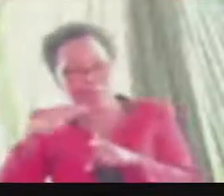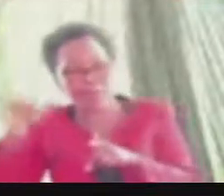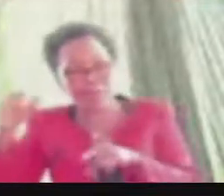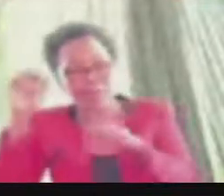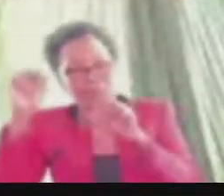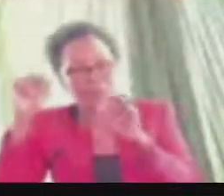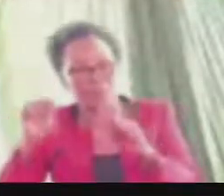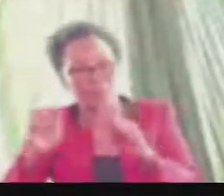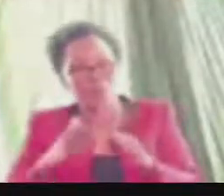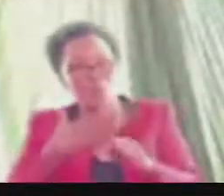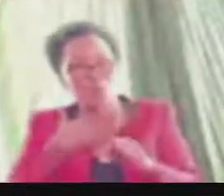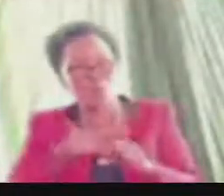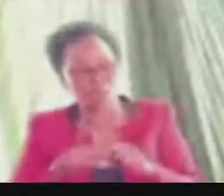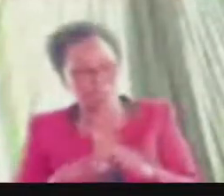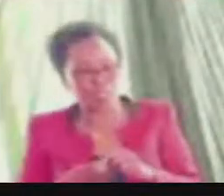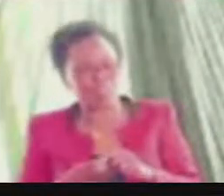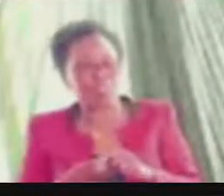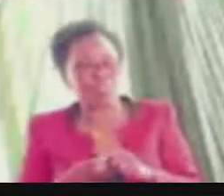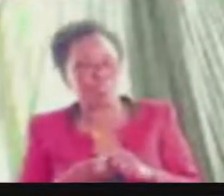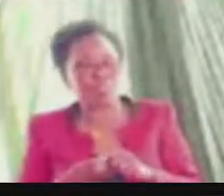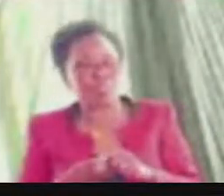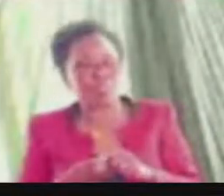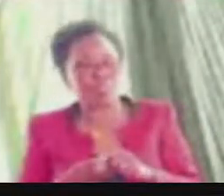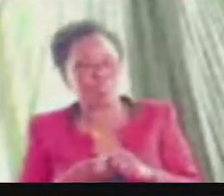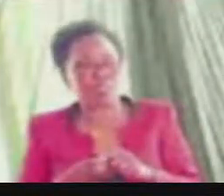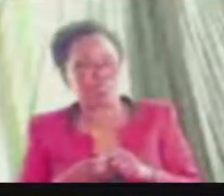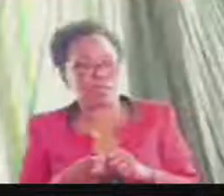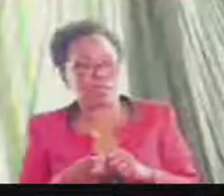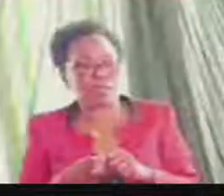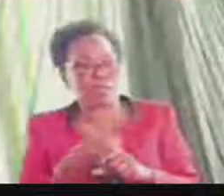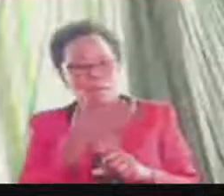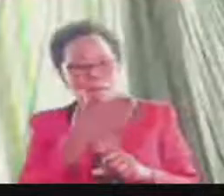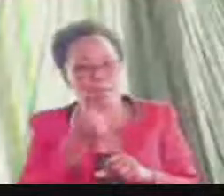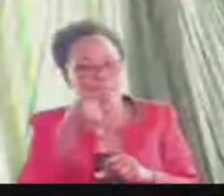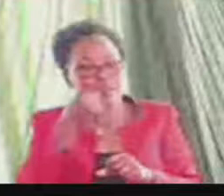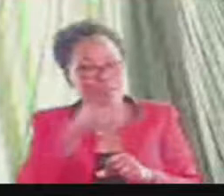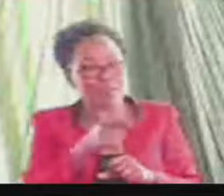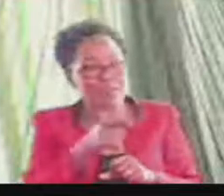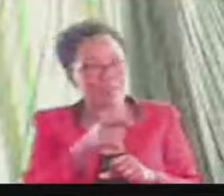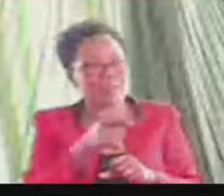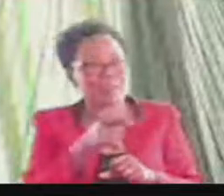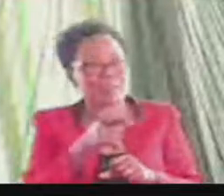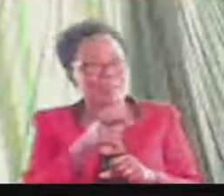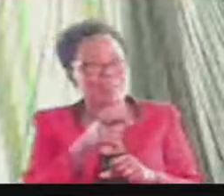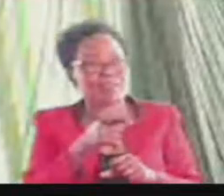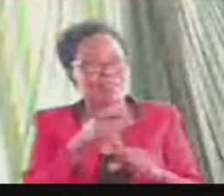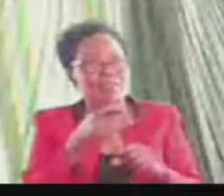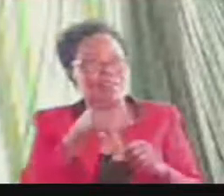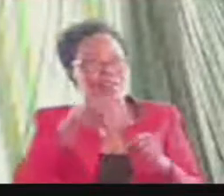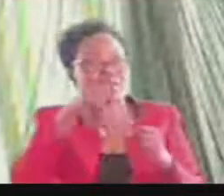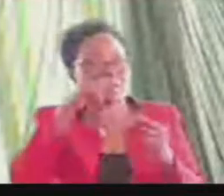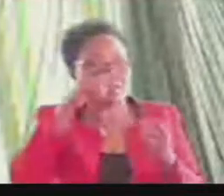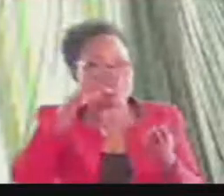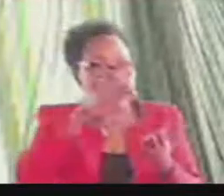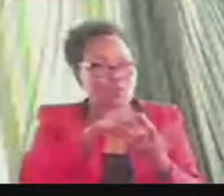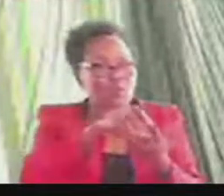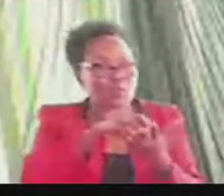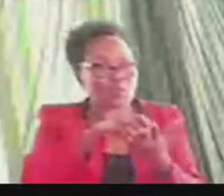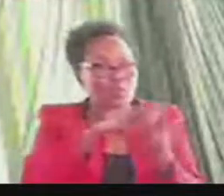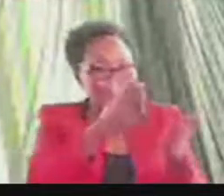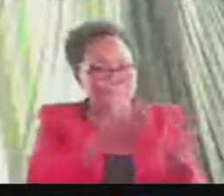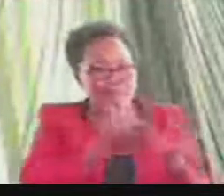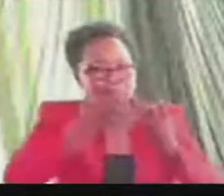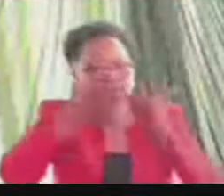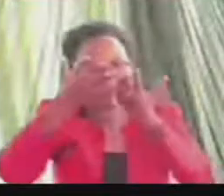that why can't this aspect be cascaded to another court,